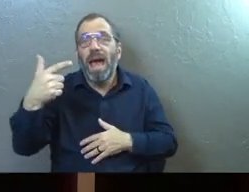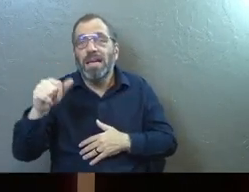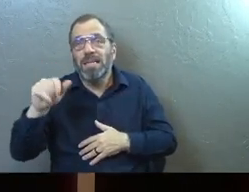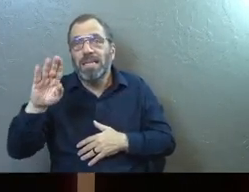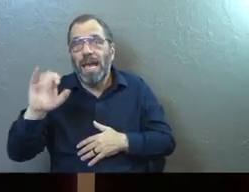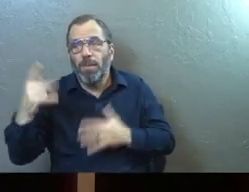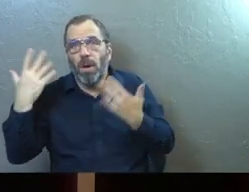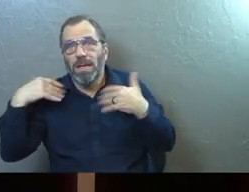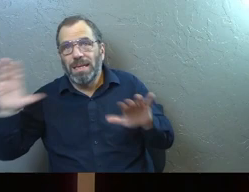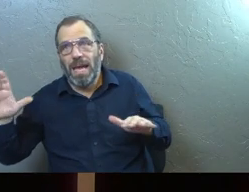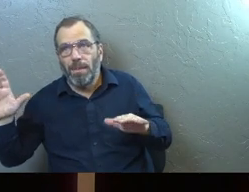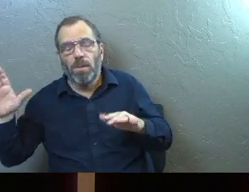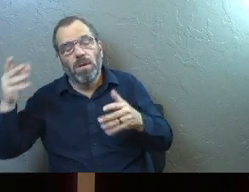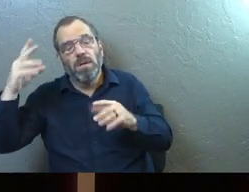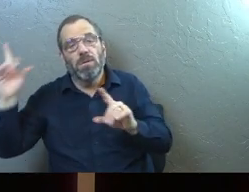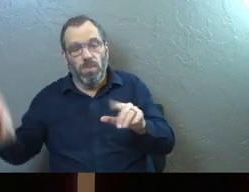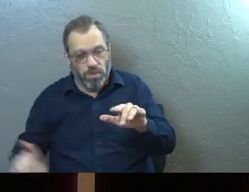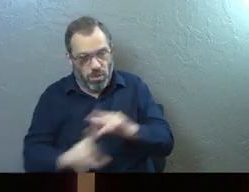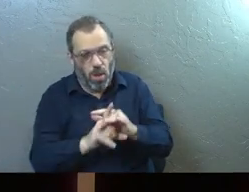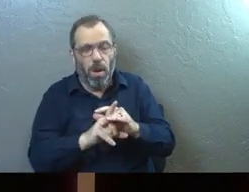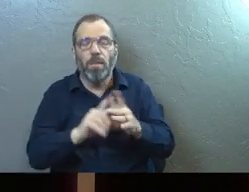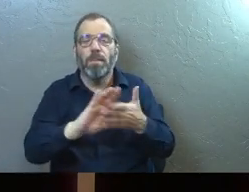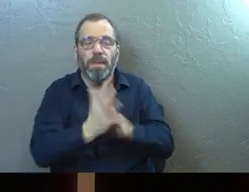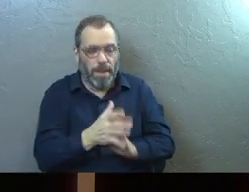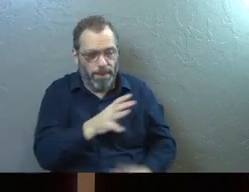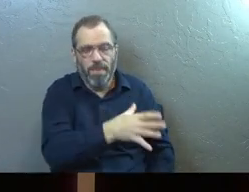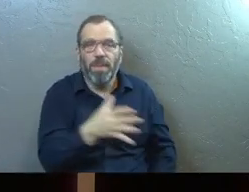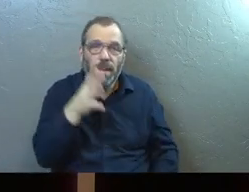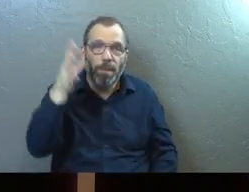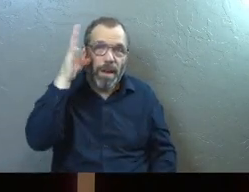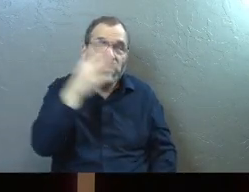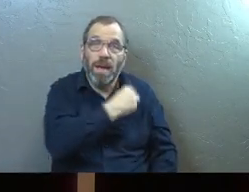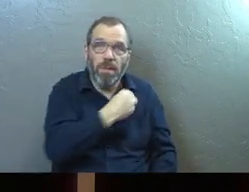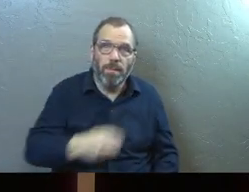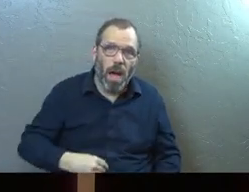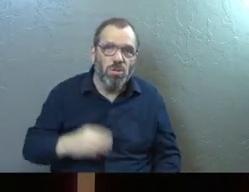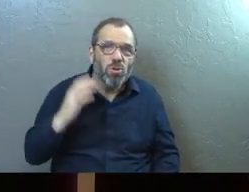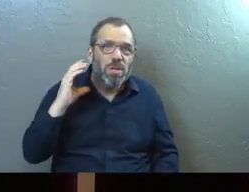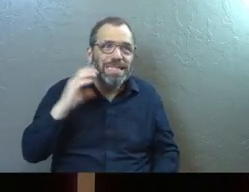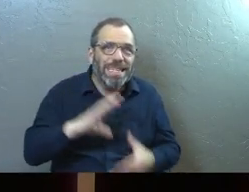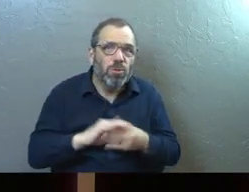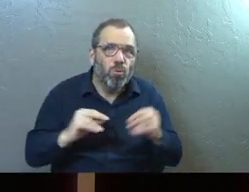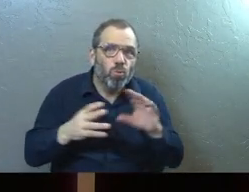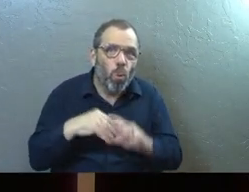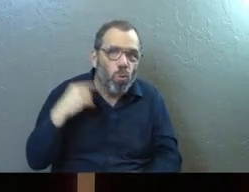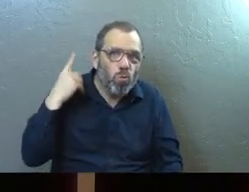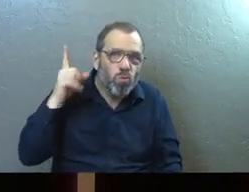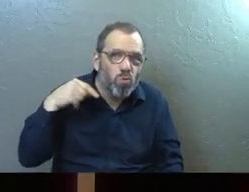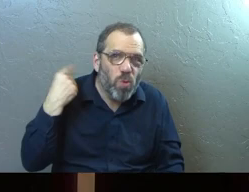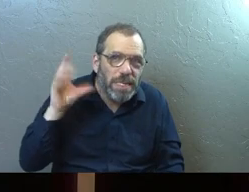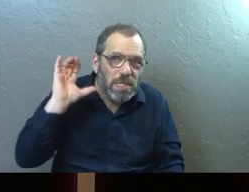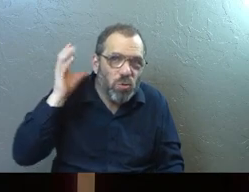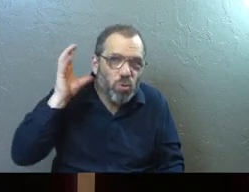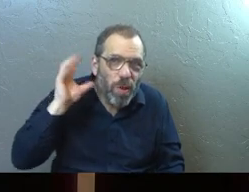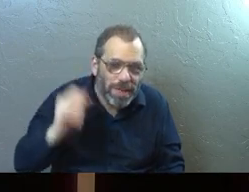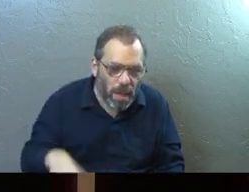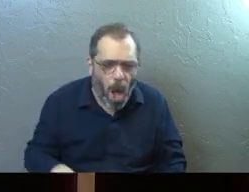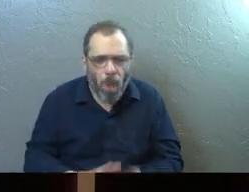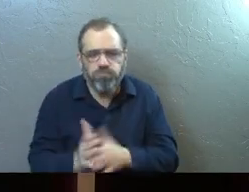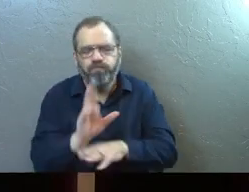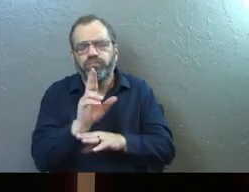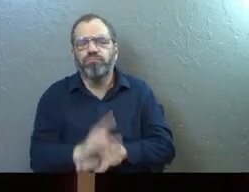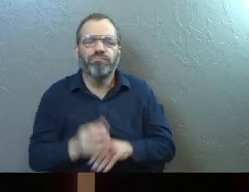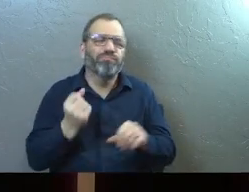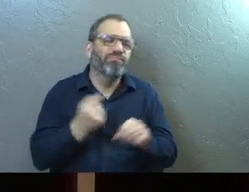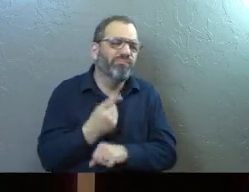Gabriel and chosen to be the earthly parents of Jesus, the Messiah. It is a crazy story. And I think we get so used to it. We're